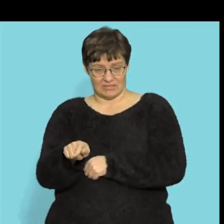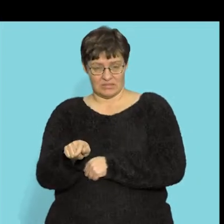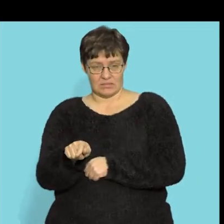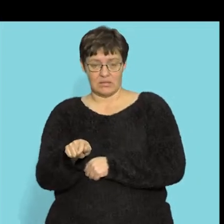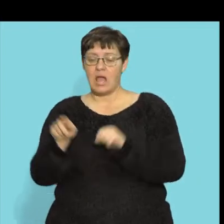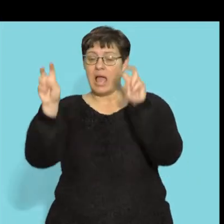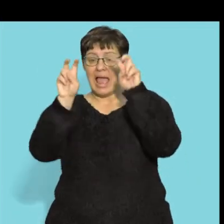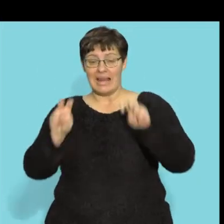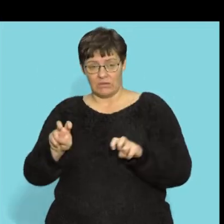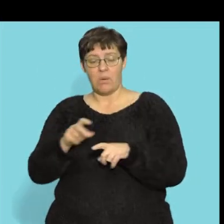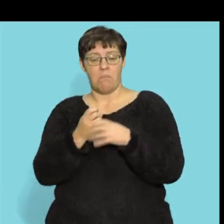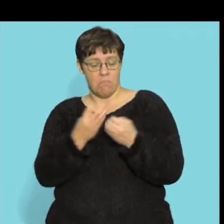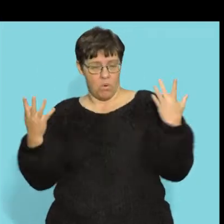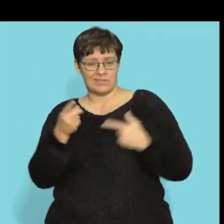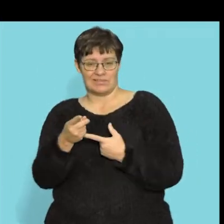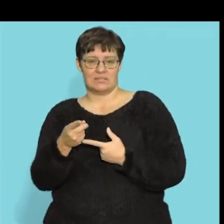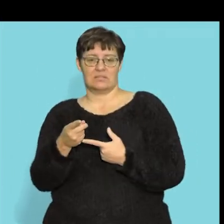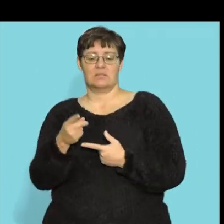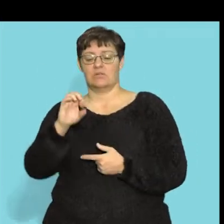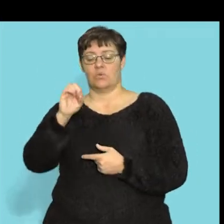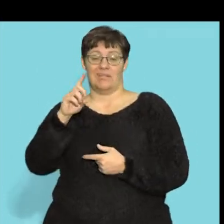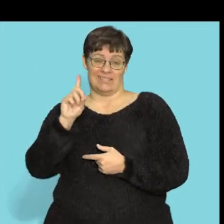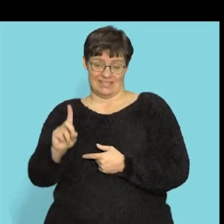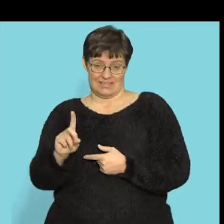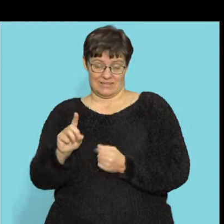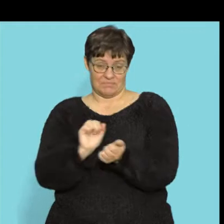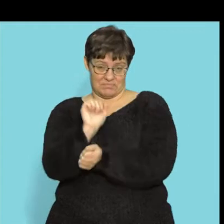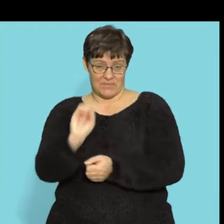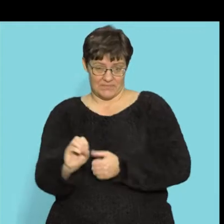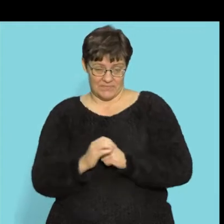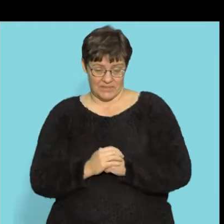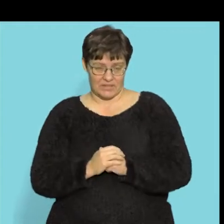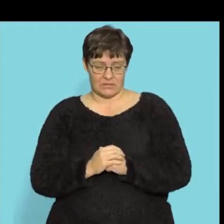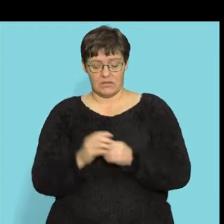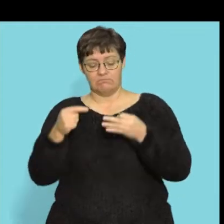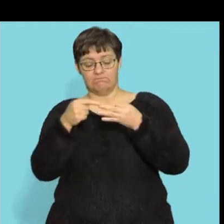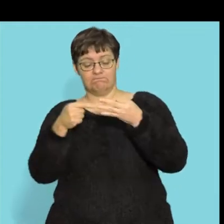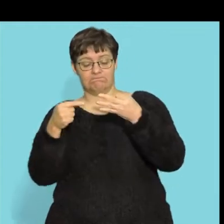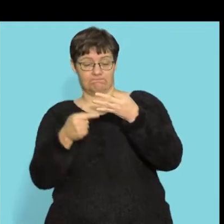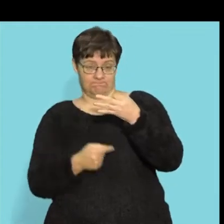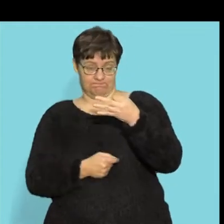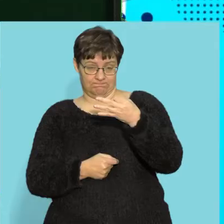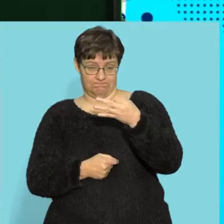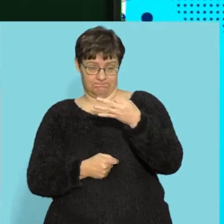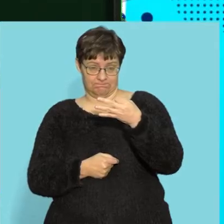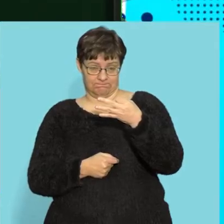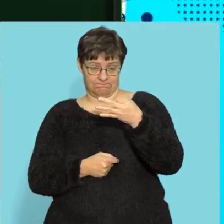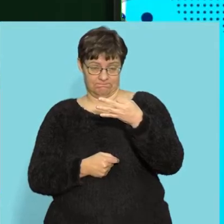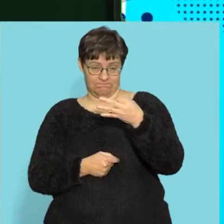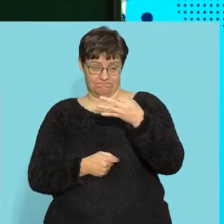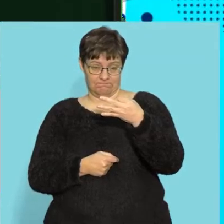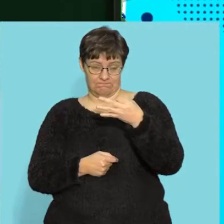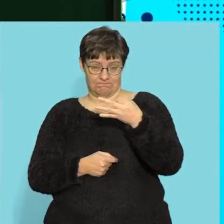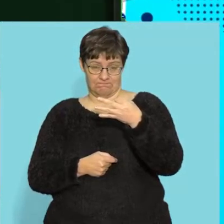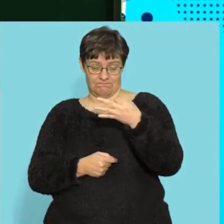actually in solid form. Okay, we know that there are 3 subatomic particles, okay, just to remind us of what is